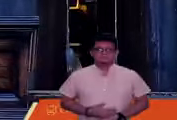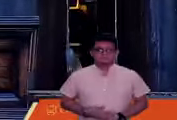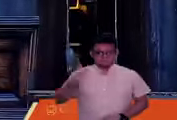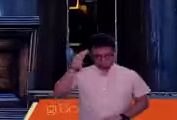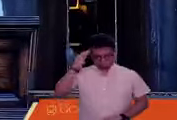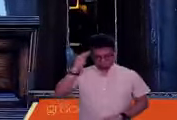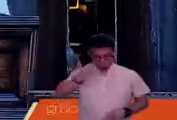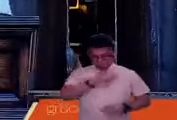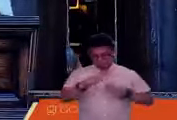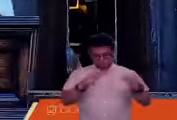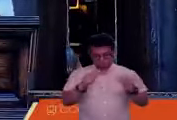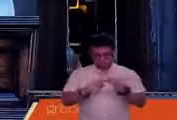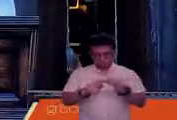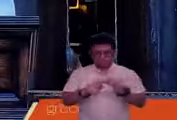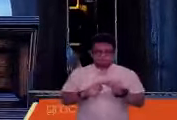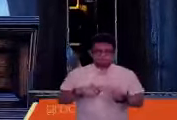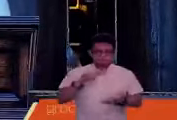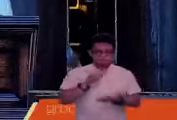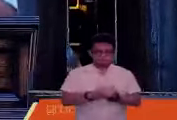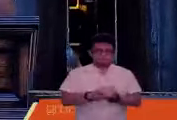think about this.